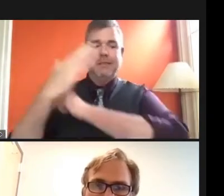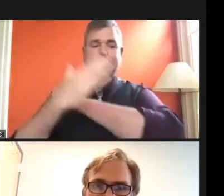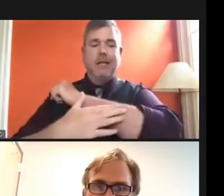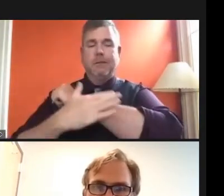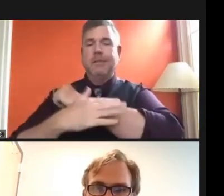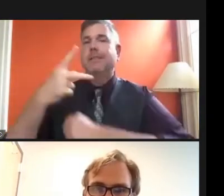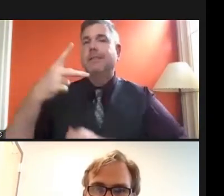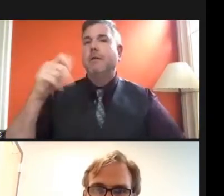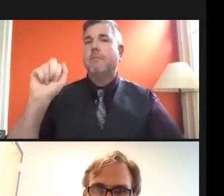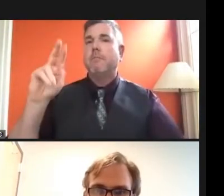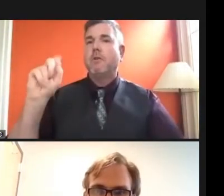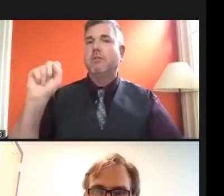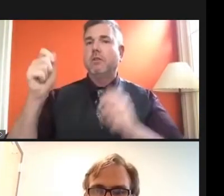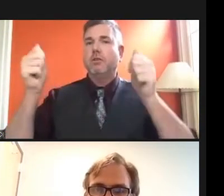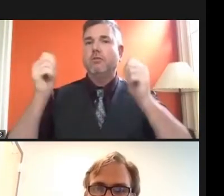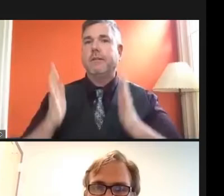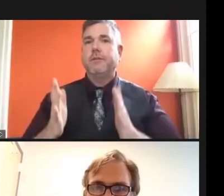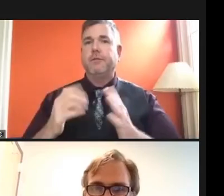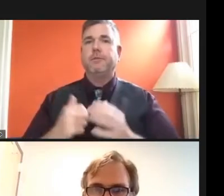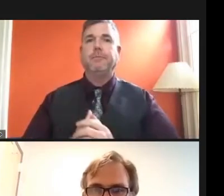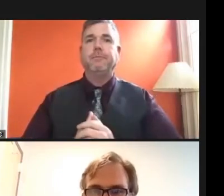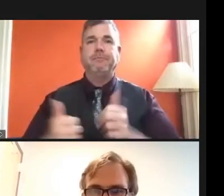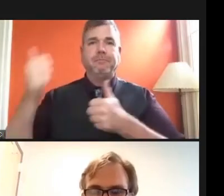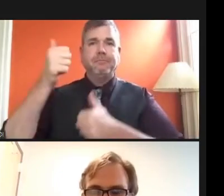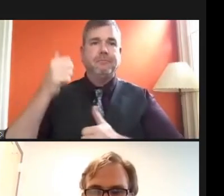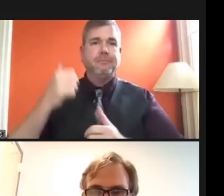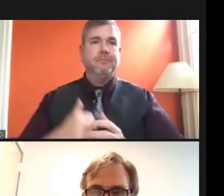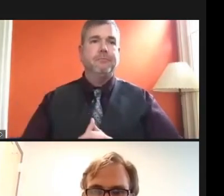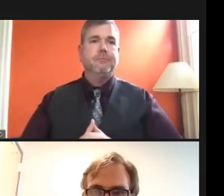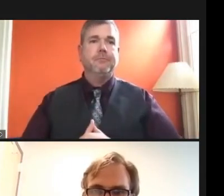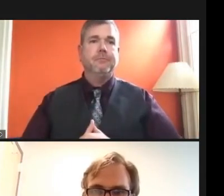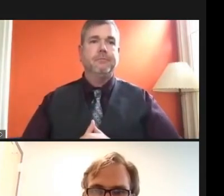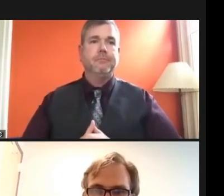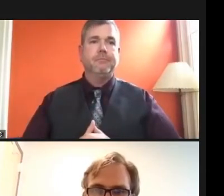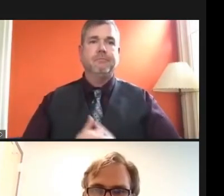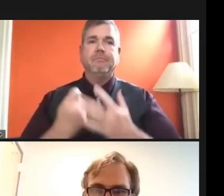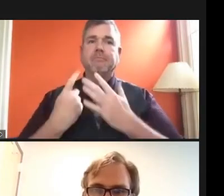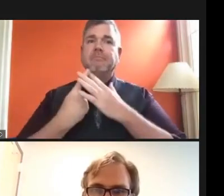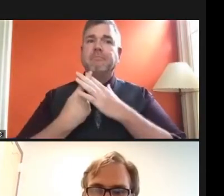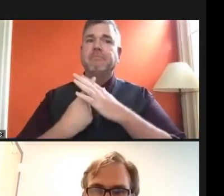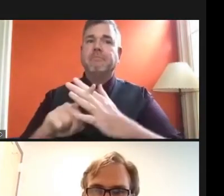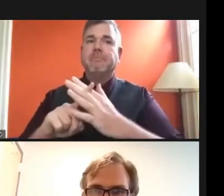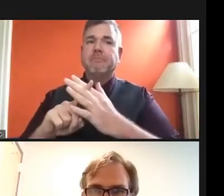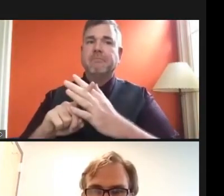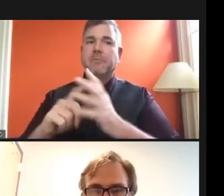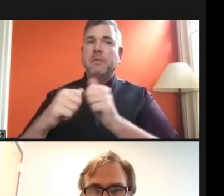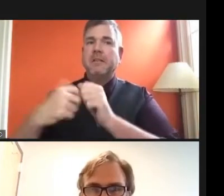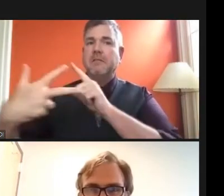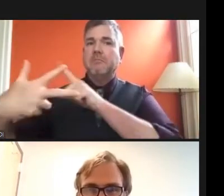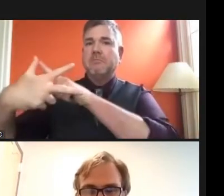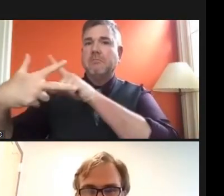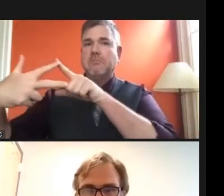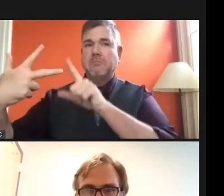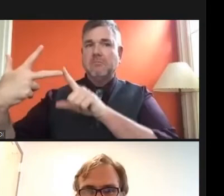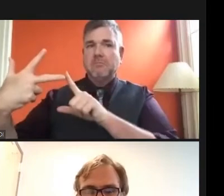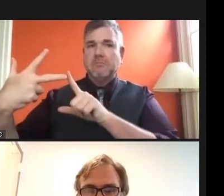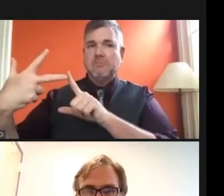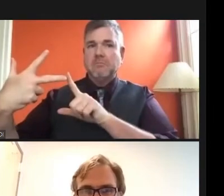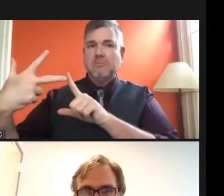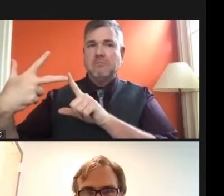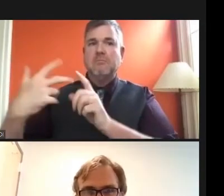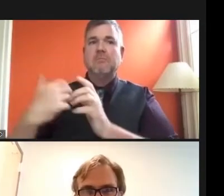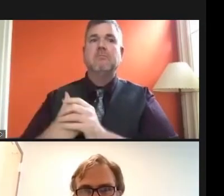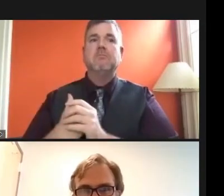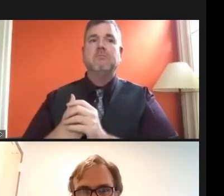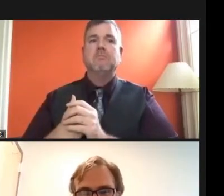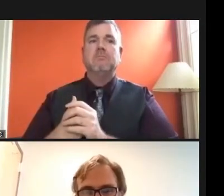reopening effort, and then we'll dive into some of the questions that were submitted by viewers earlier this week. So with that, I'm going to hand it over to